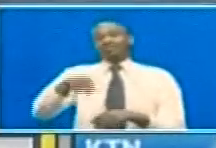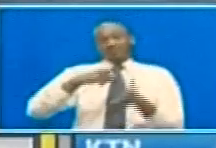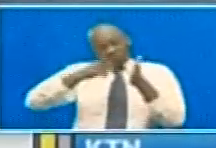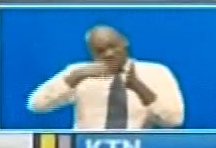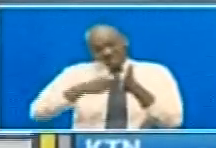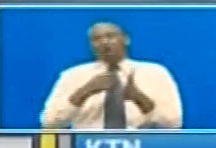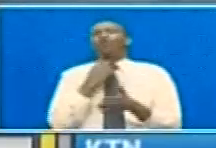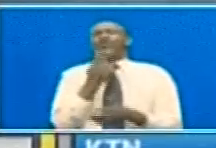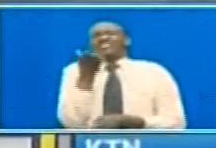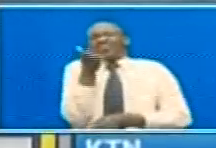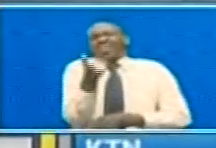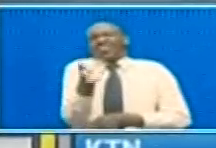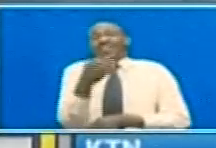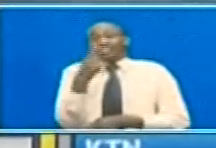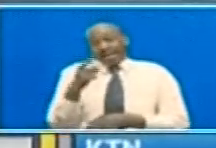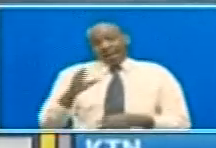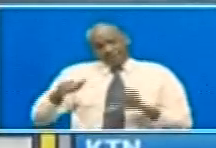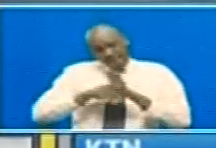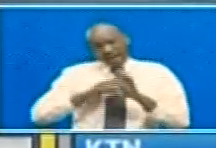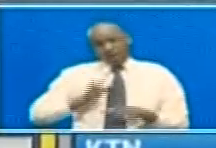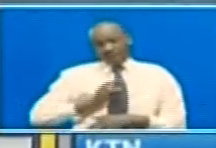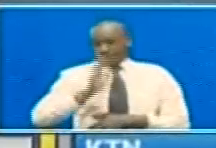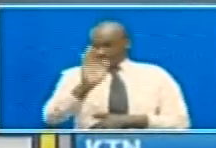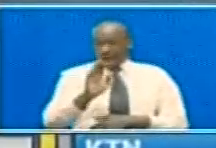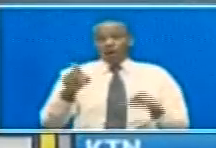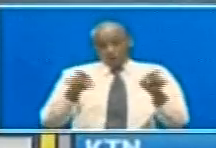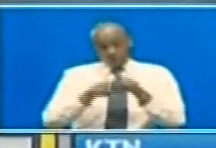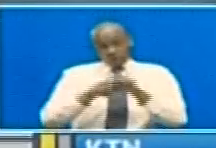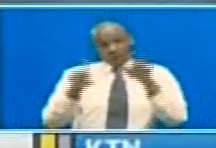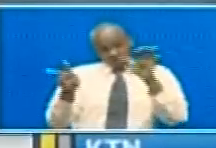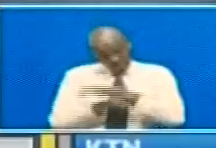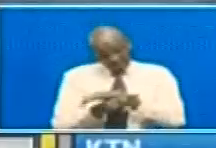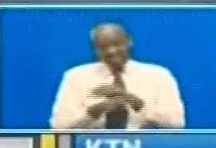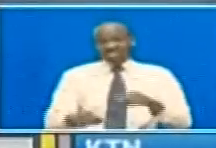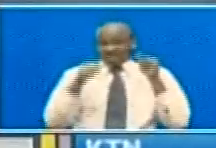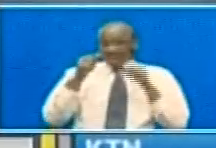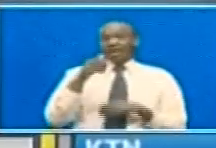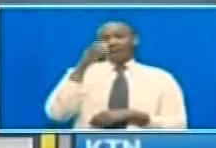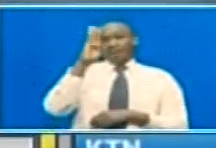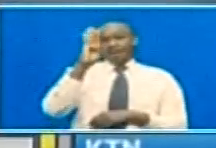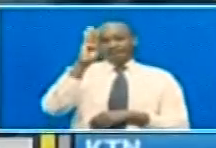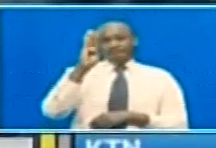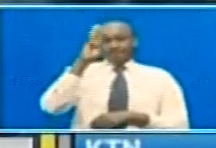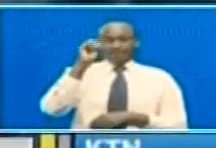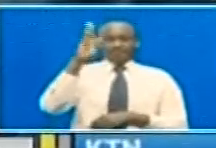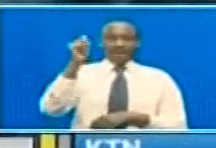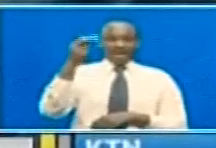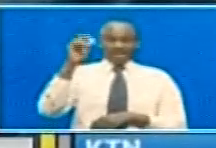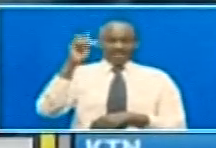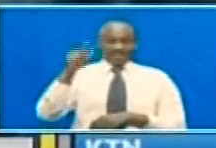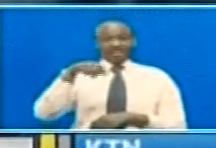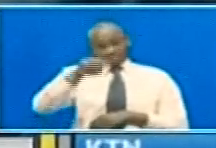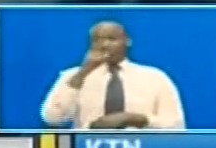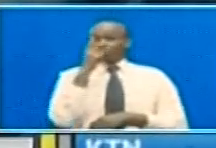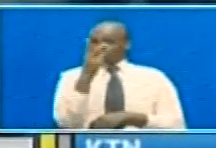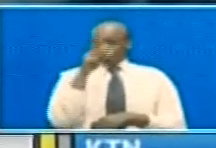which he indicated that members of his committee, including vice chairperson Cecil Mbarire, received bribes to a tune of 1.5